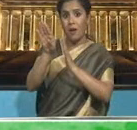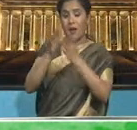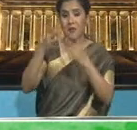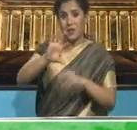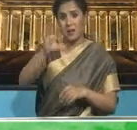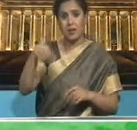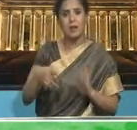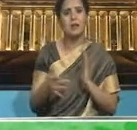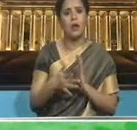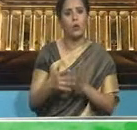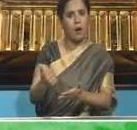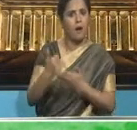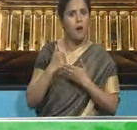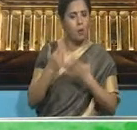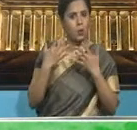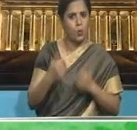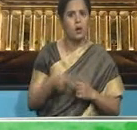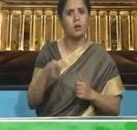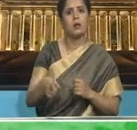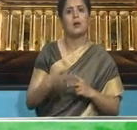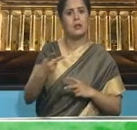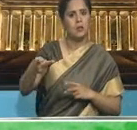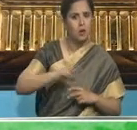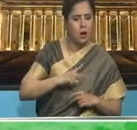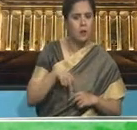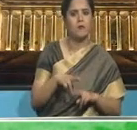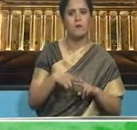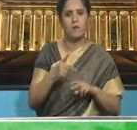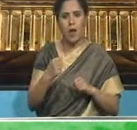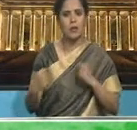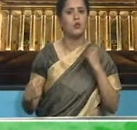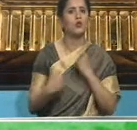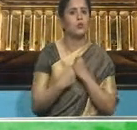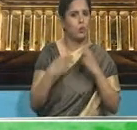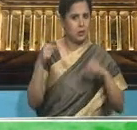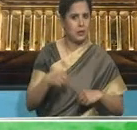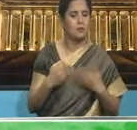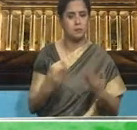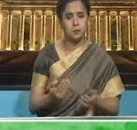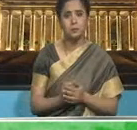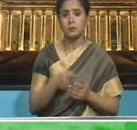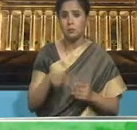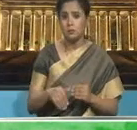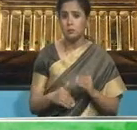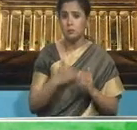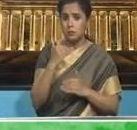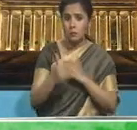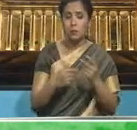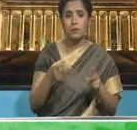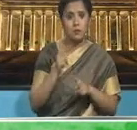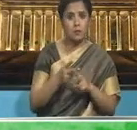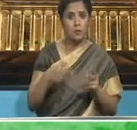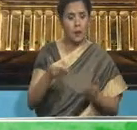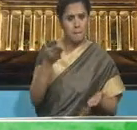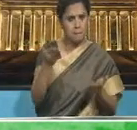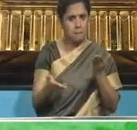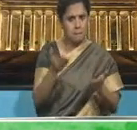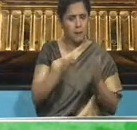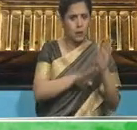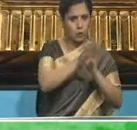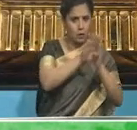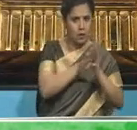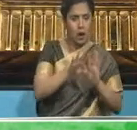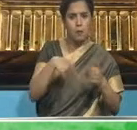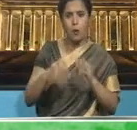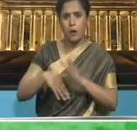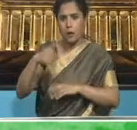of technology transfer and financial support. To maintain the balance between development and